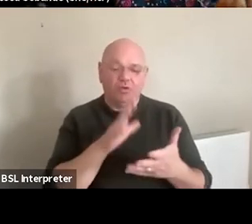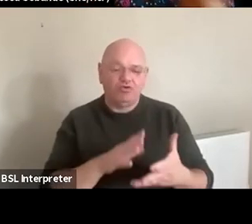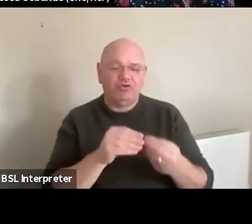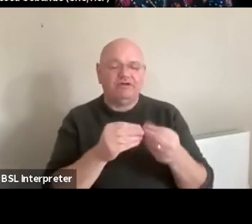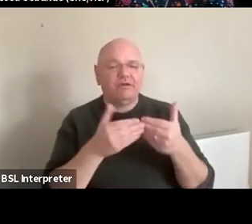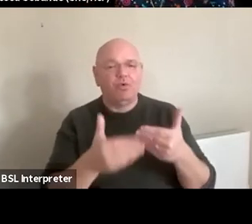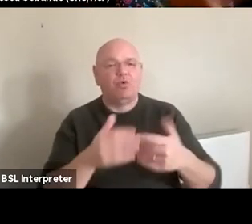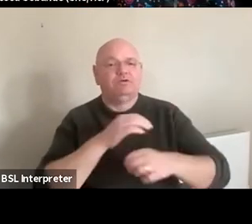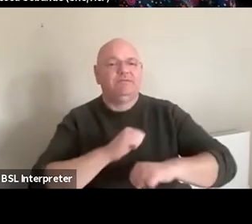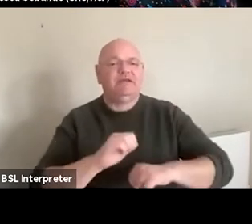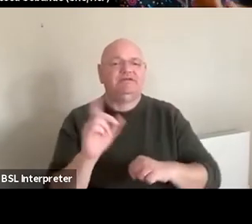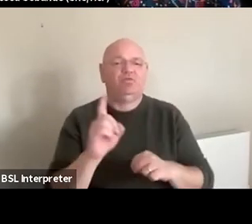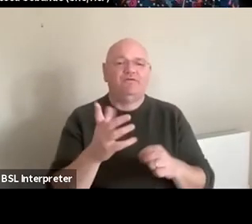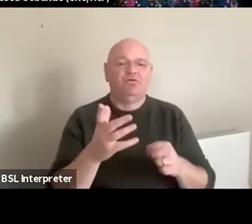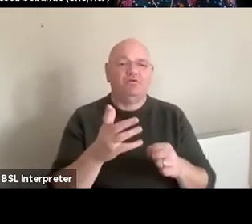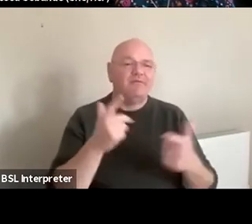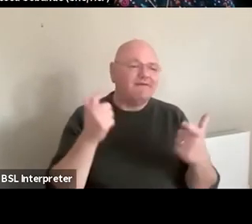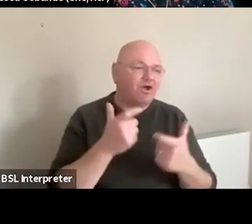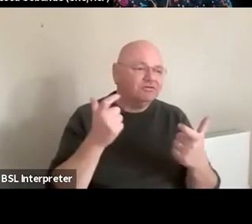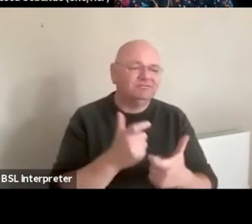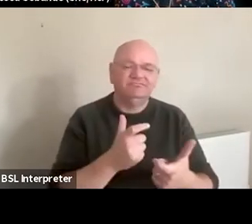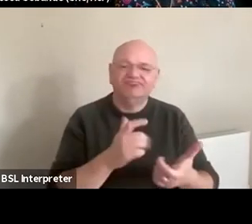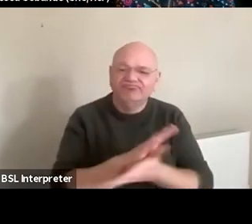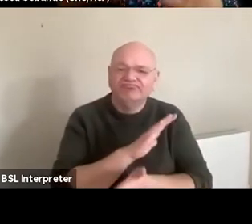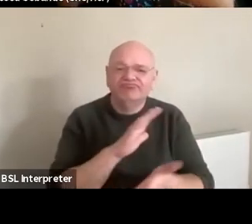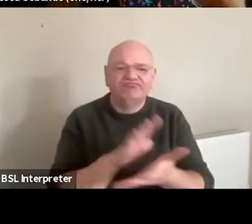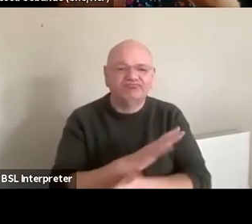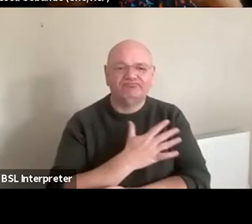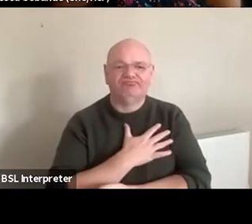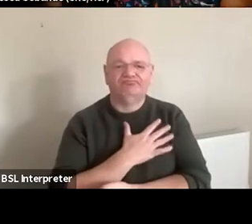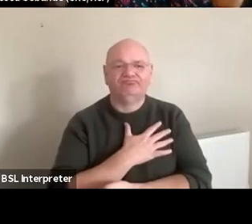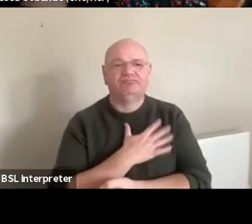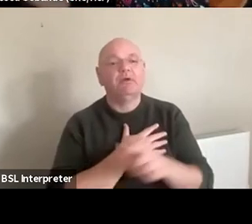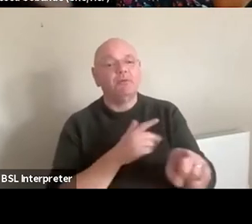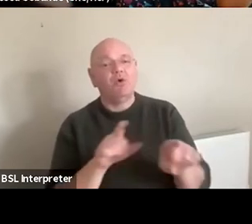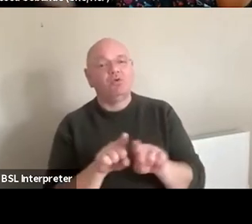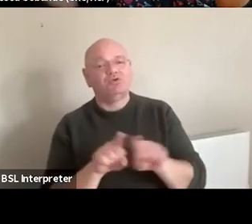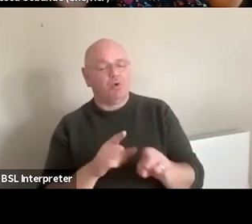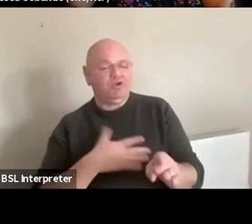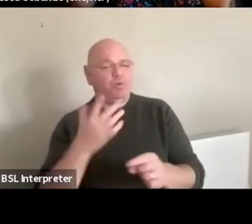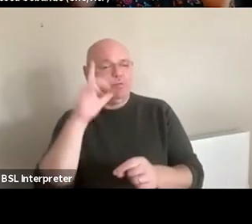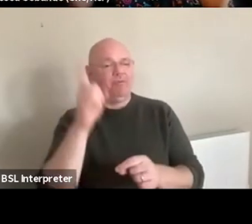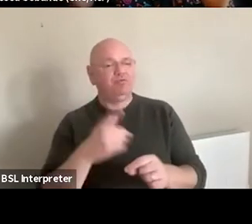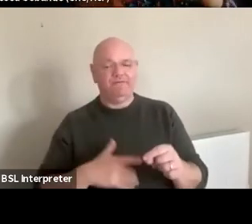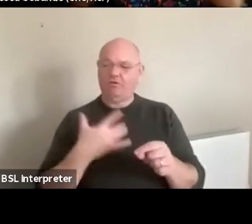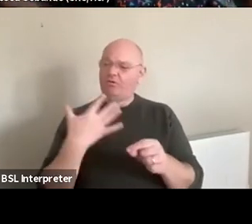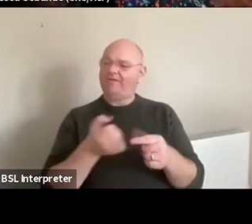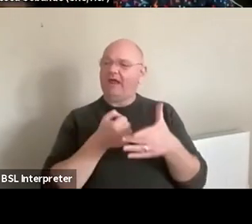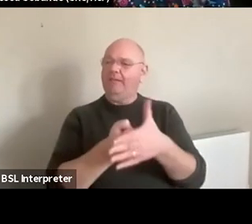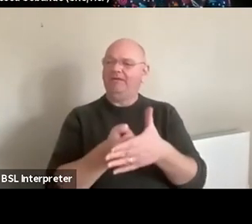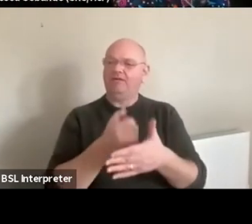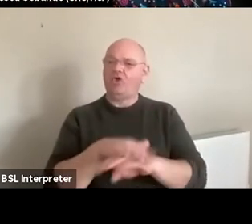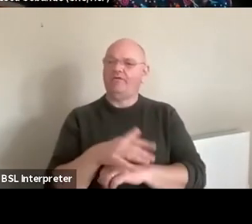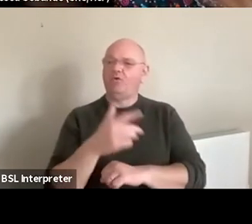and enjoyment. But I also completely agree with what you're saying about not wanting people to feel limited to